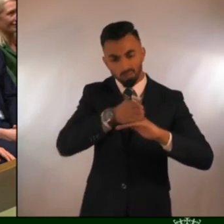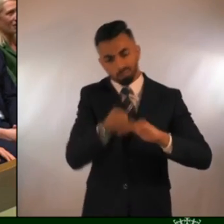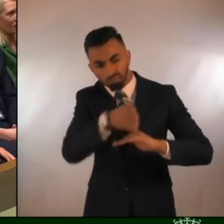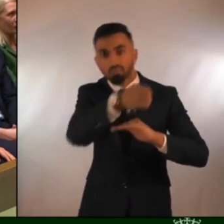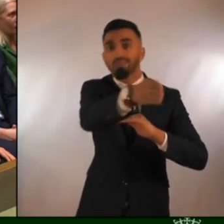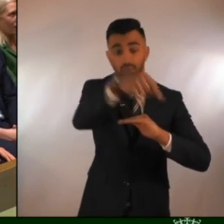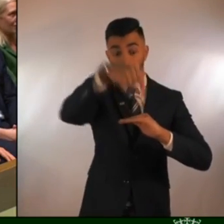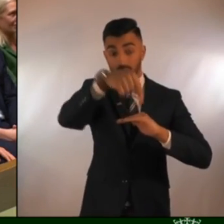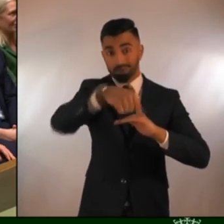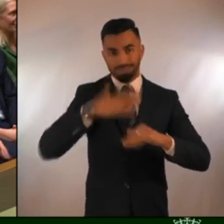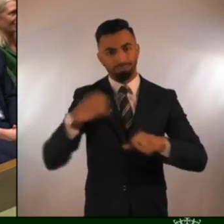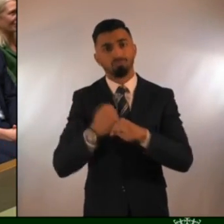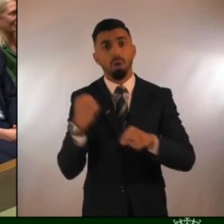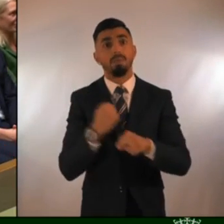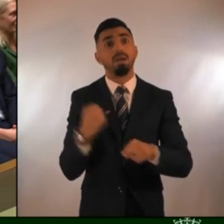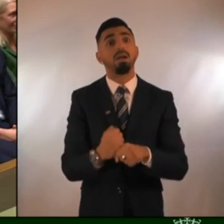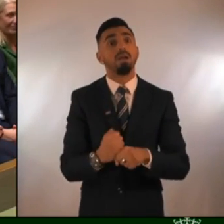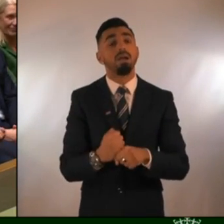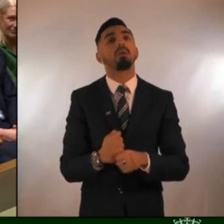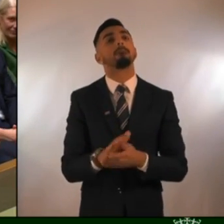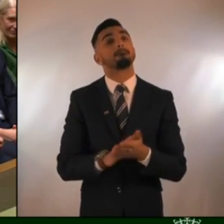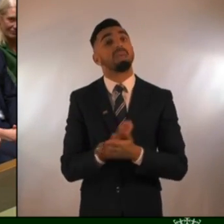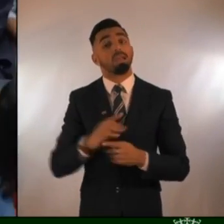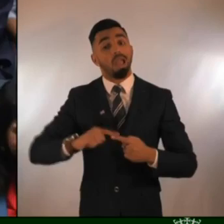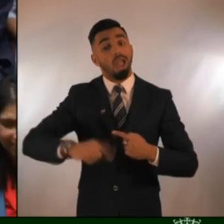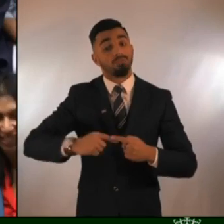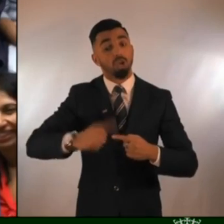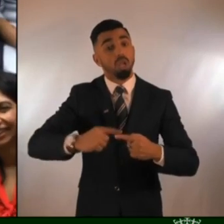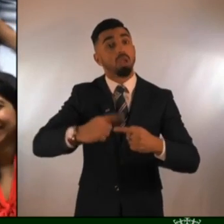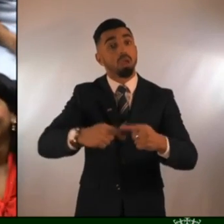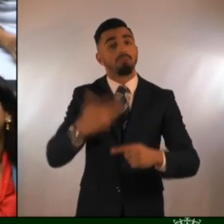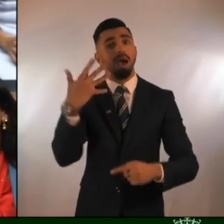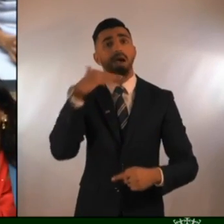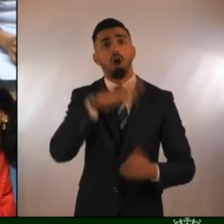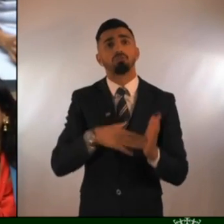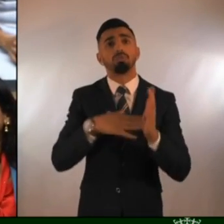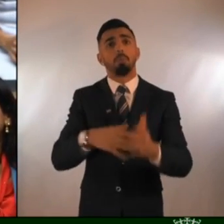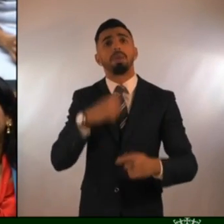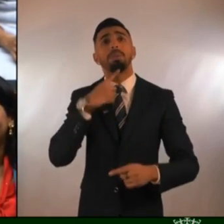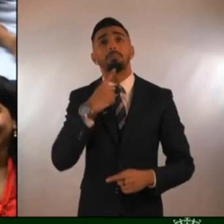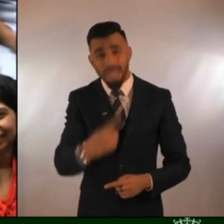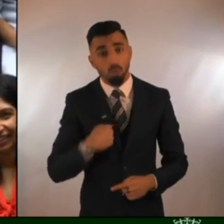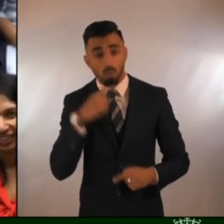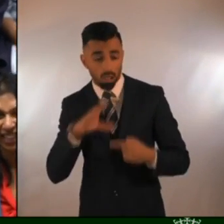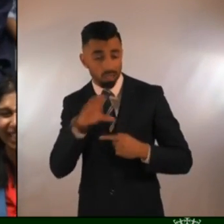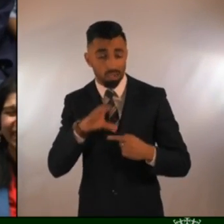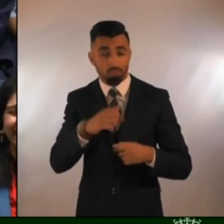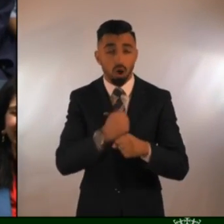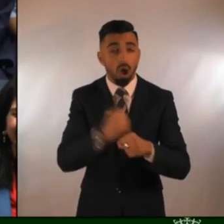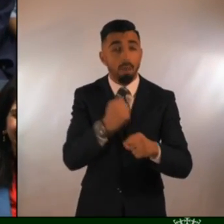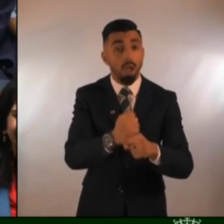That's £500 million every single year, enough to fill by the end of this Parliament 50 million